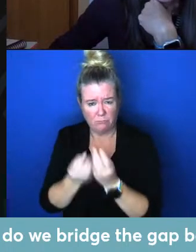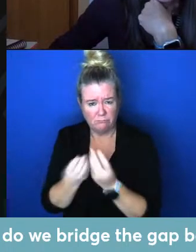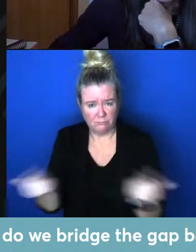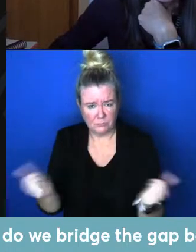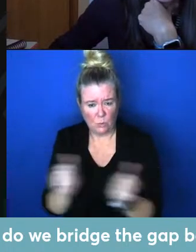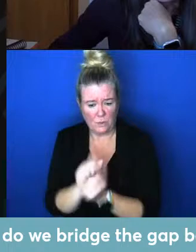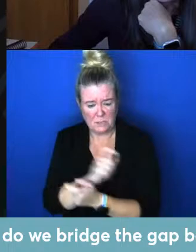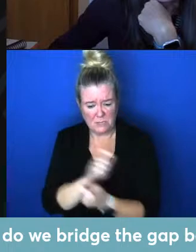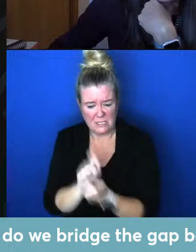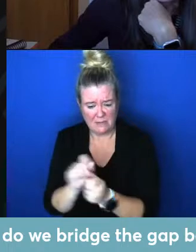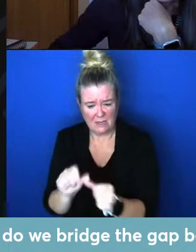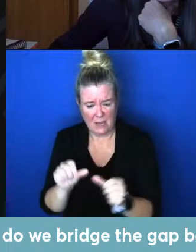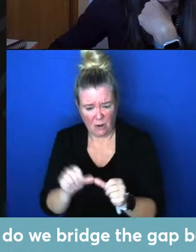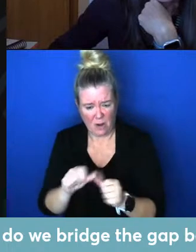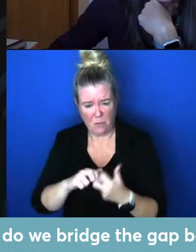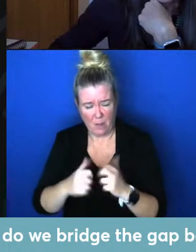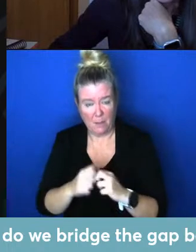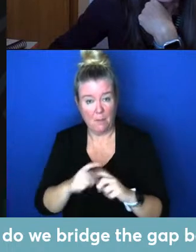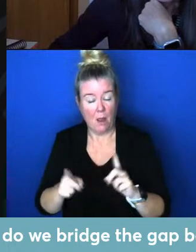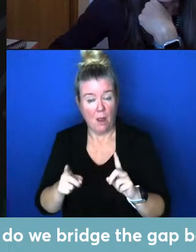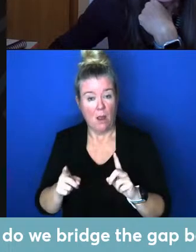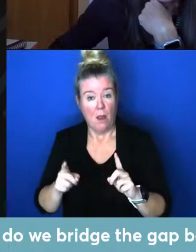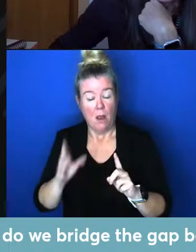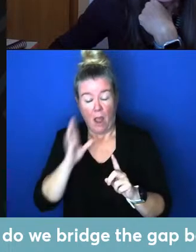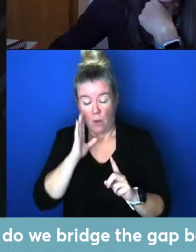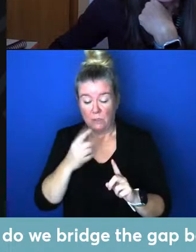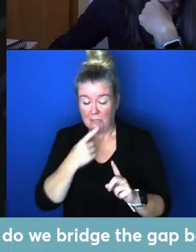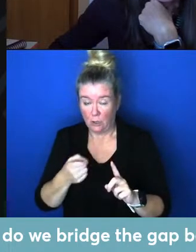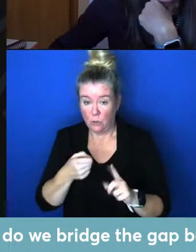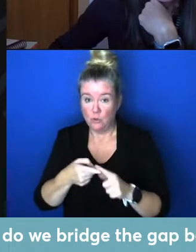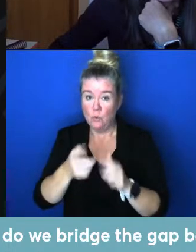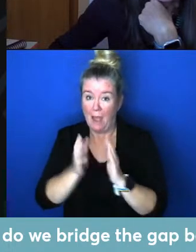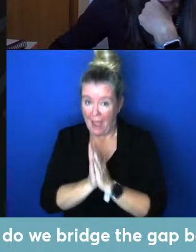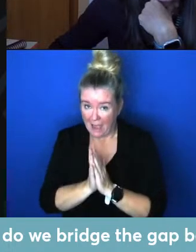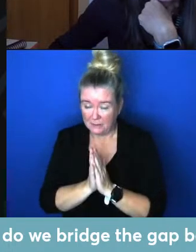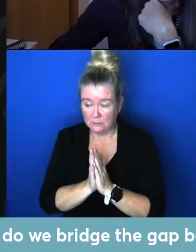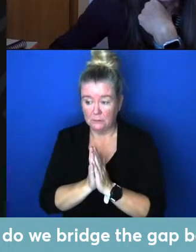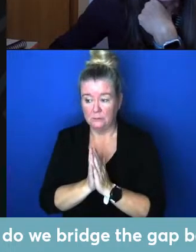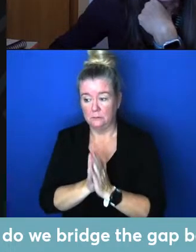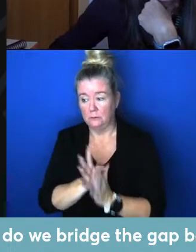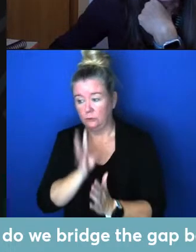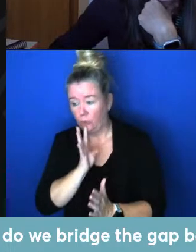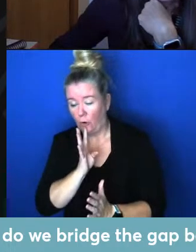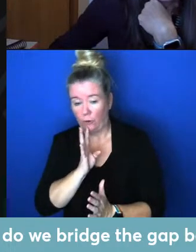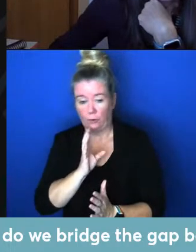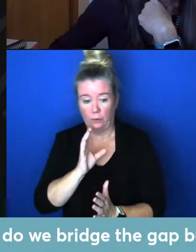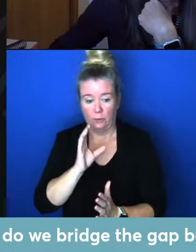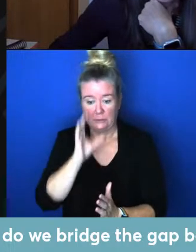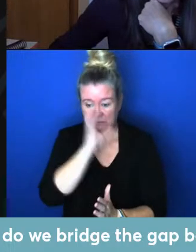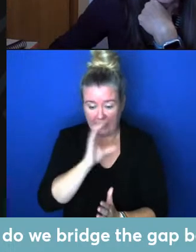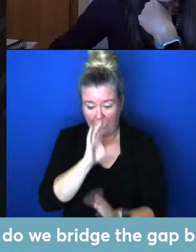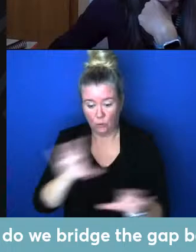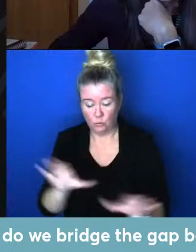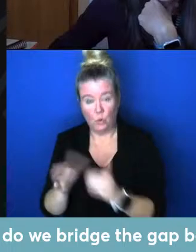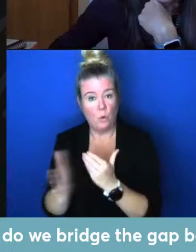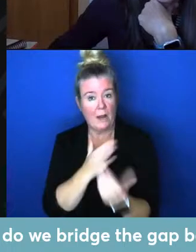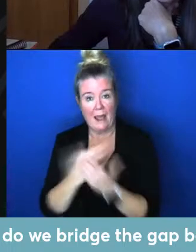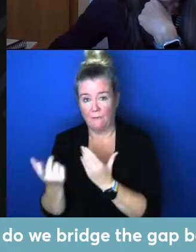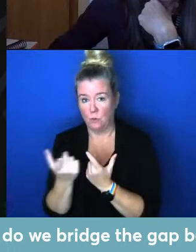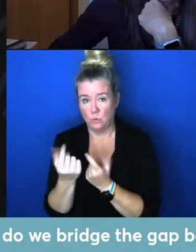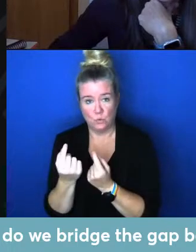ask. But I would implore you to ask, to talk, to seek, do whatever you need to